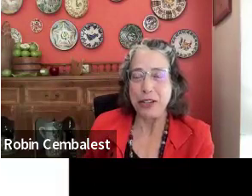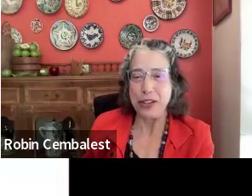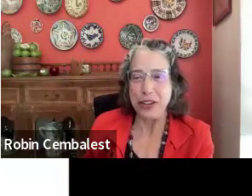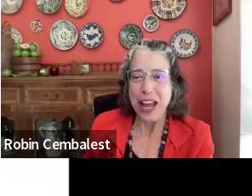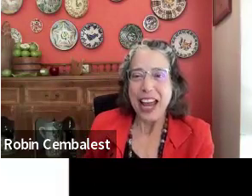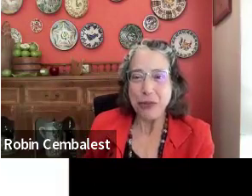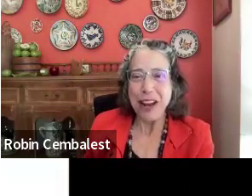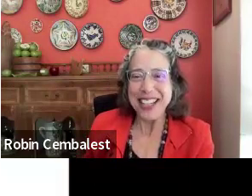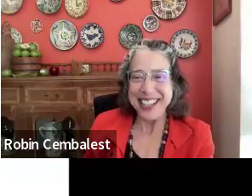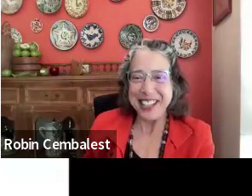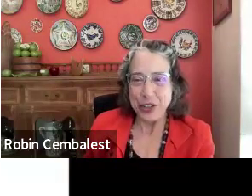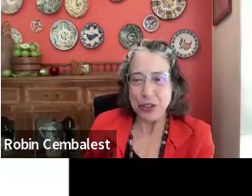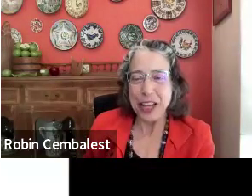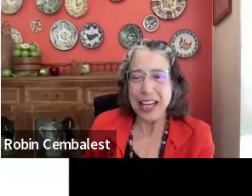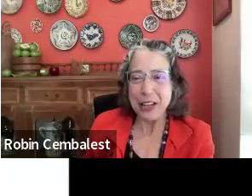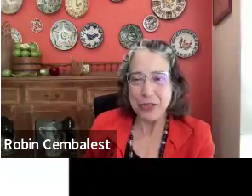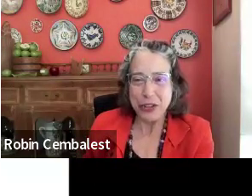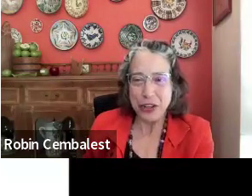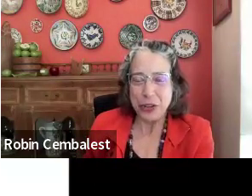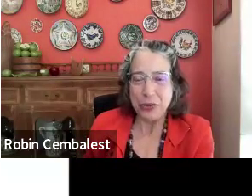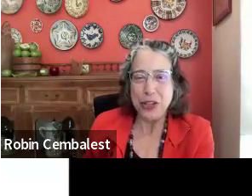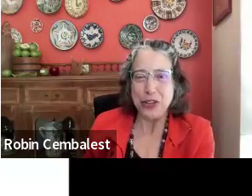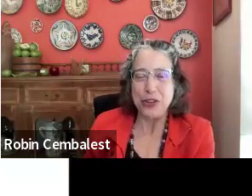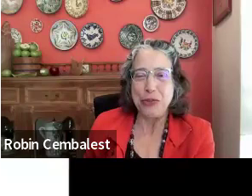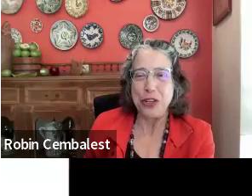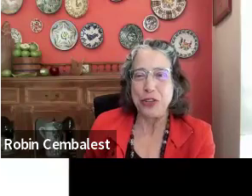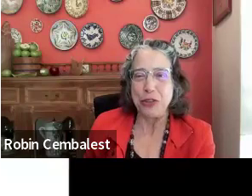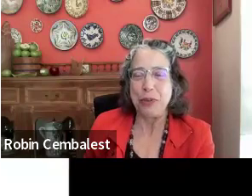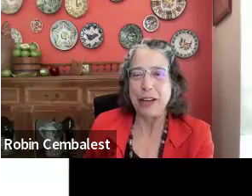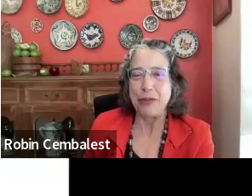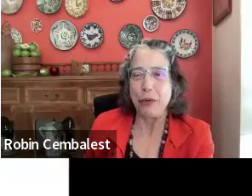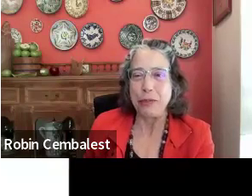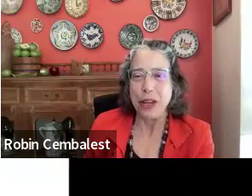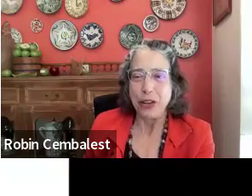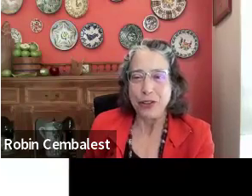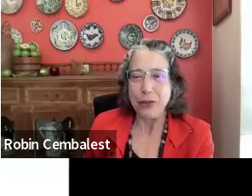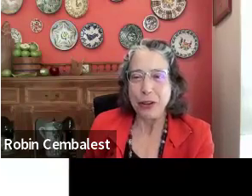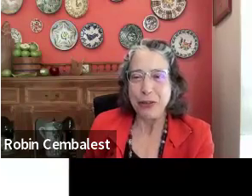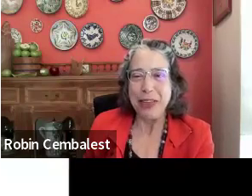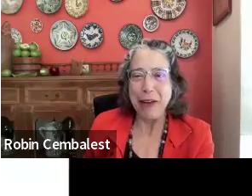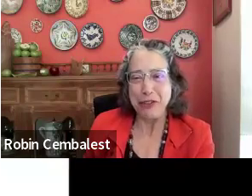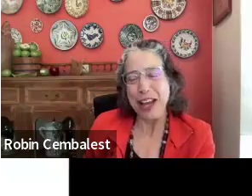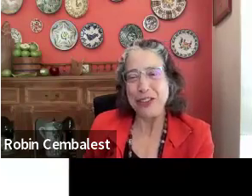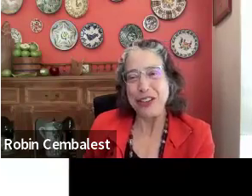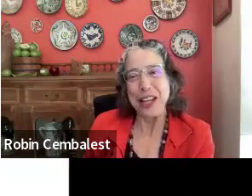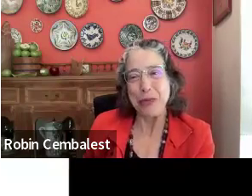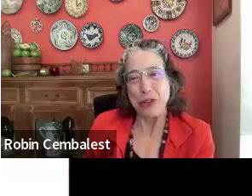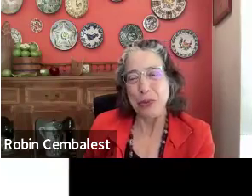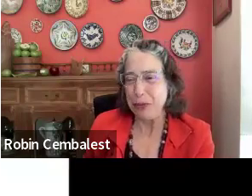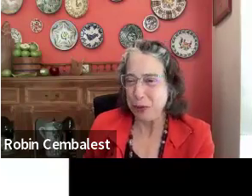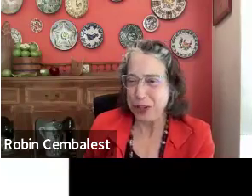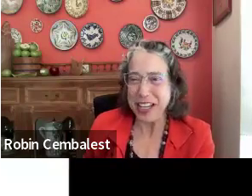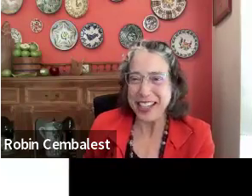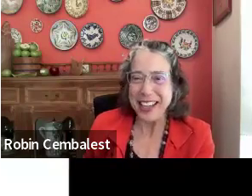a business training digital natives to use these new digital platforms. So, that was challenging. It